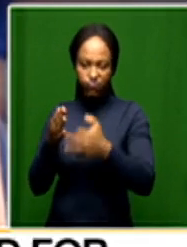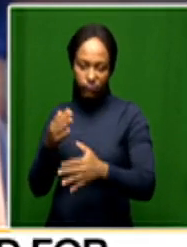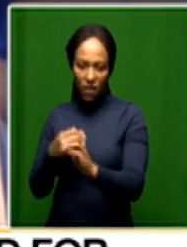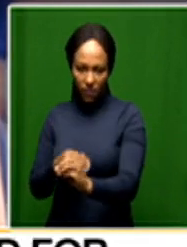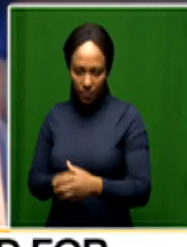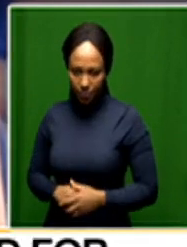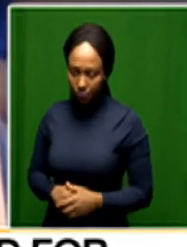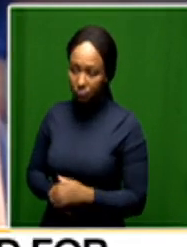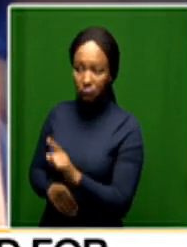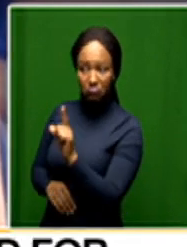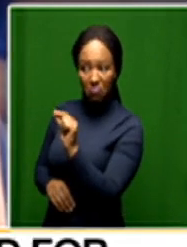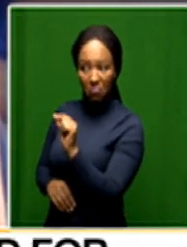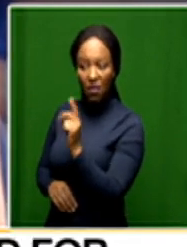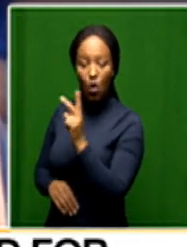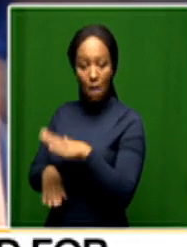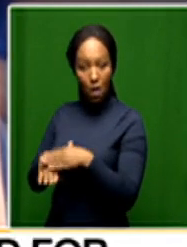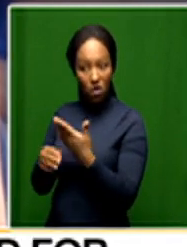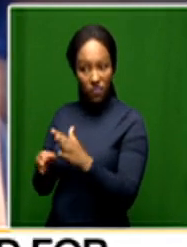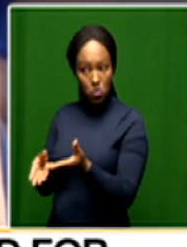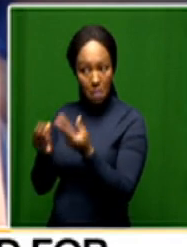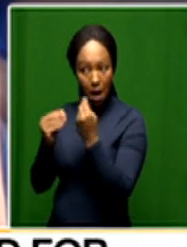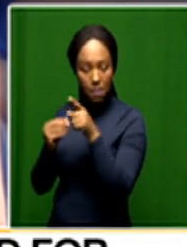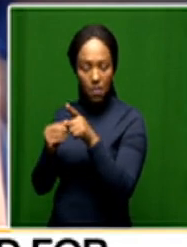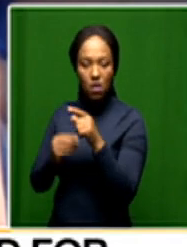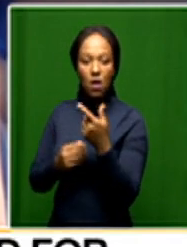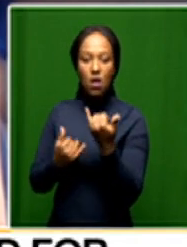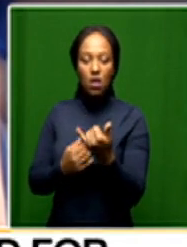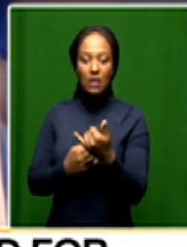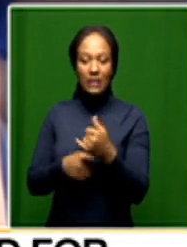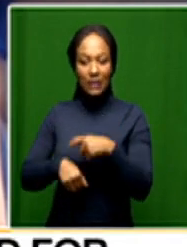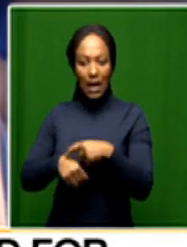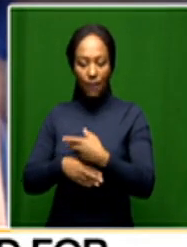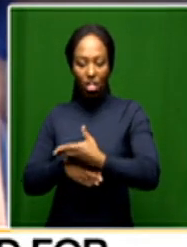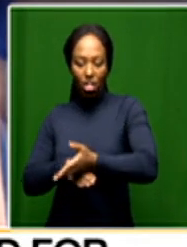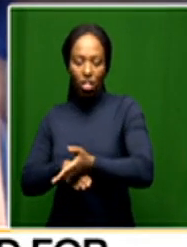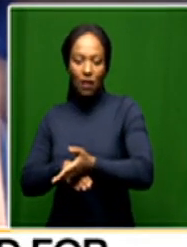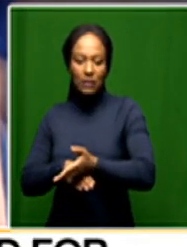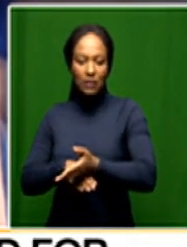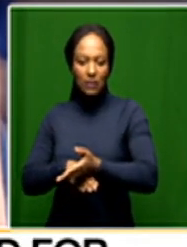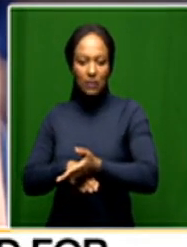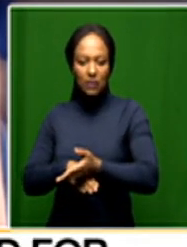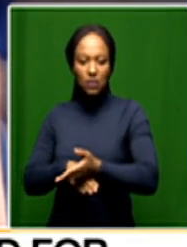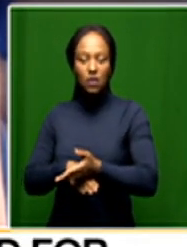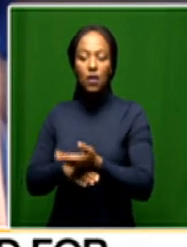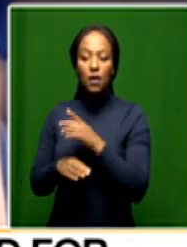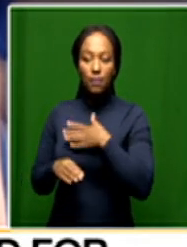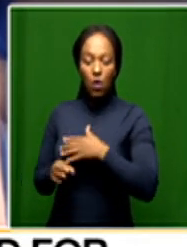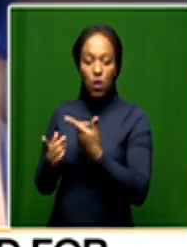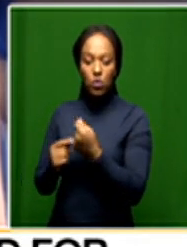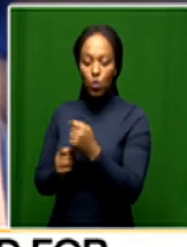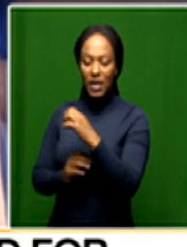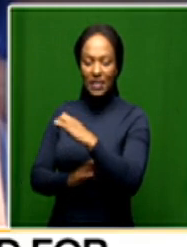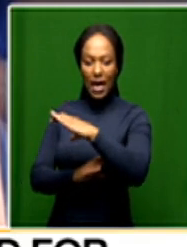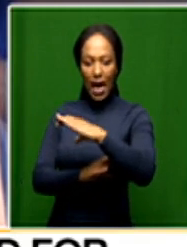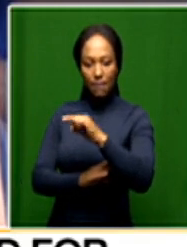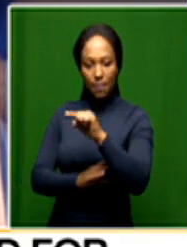know, more is found on that. But just in terms of the provinces, we're going to run into time constraints. I just need to do this quickly. The Eastern Cape